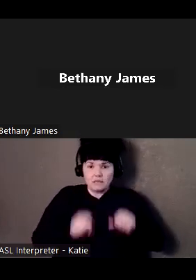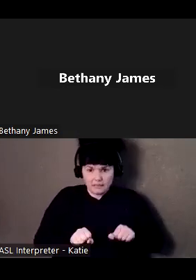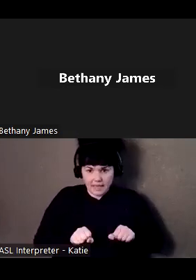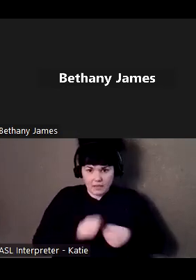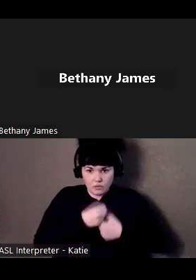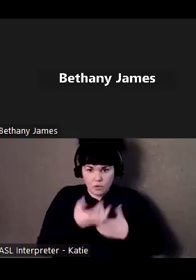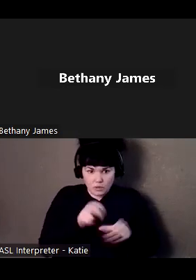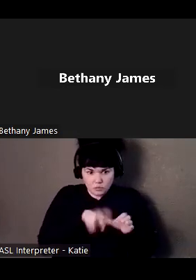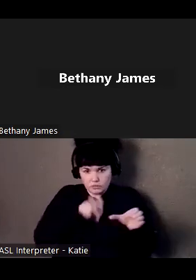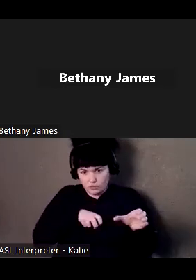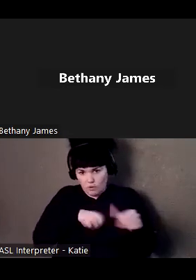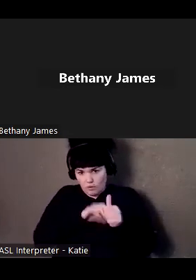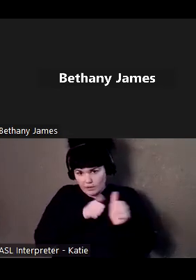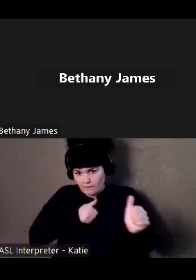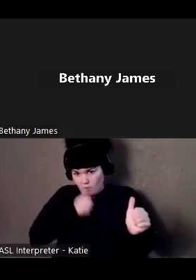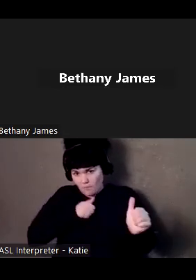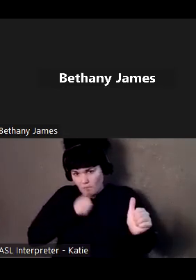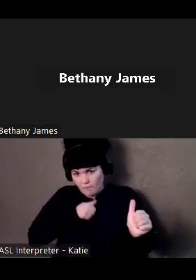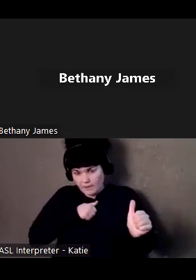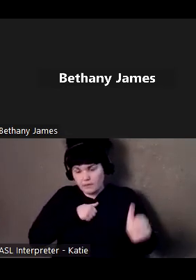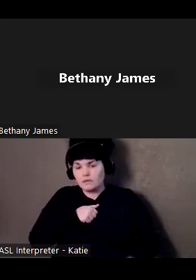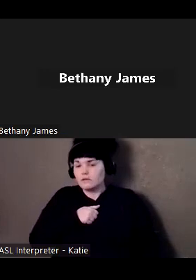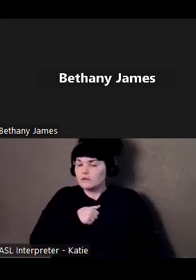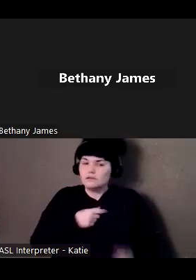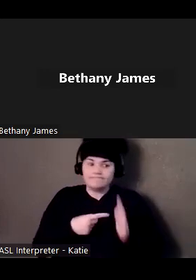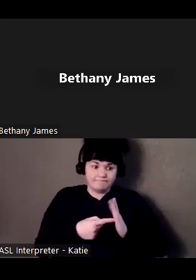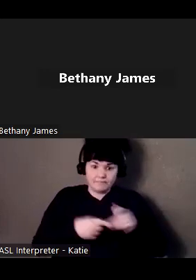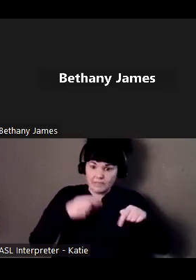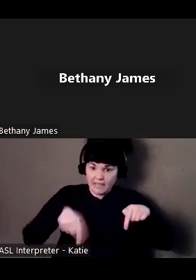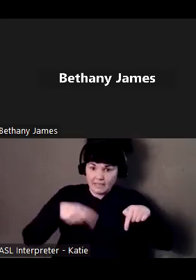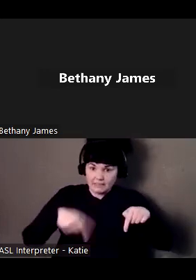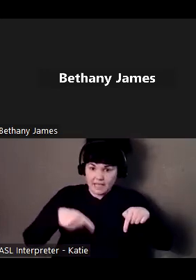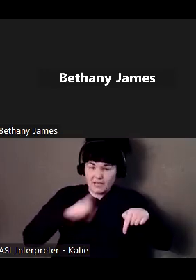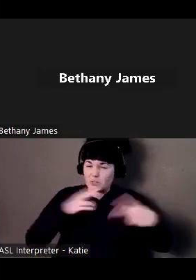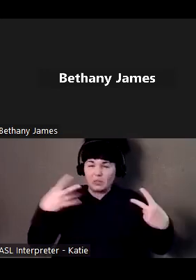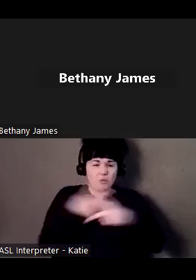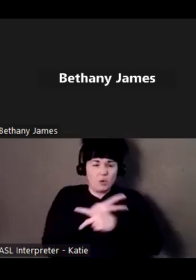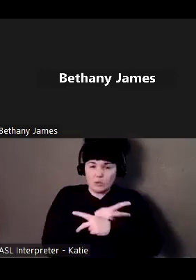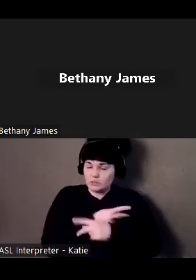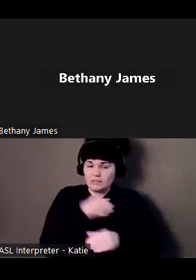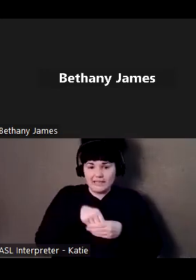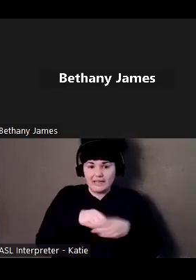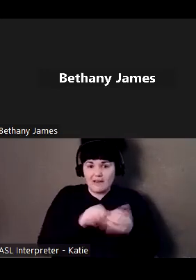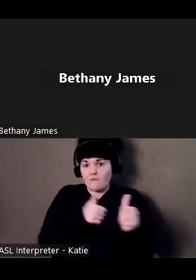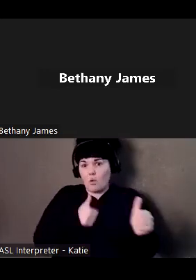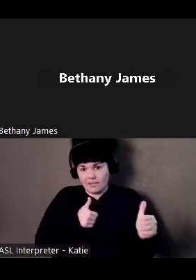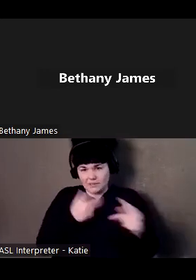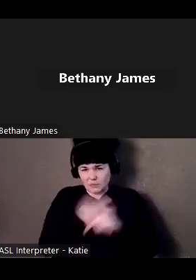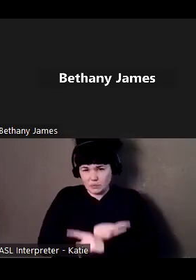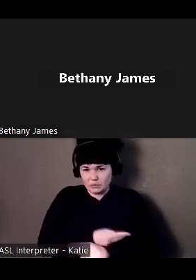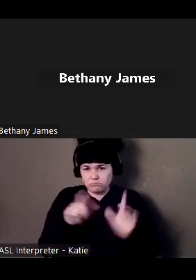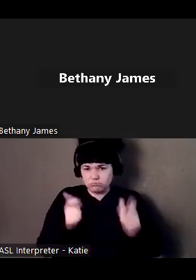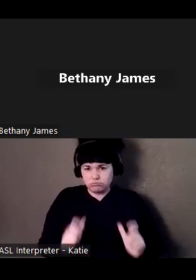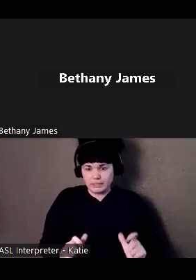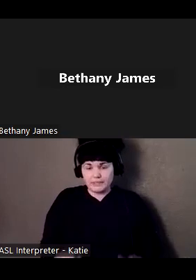coping style. As we stated earlier, that anxiety thrives in avoidance. And if you view yourself